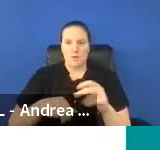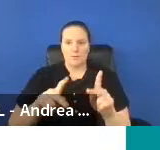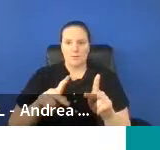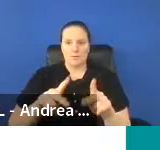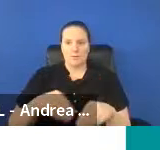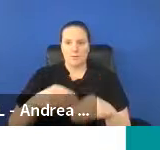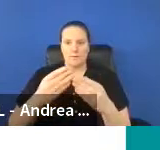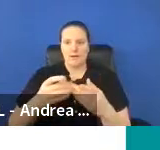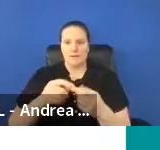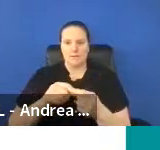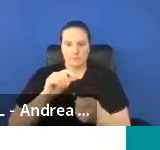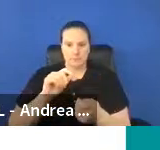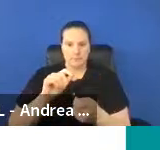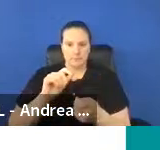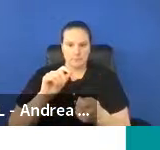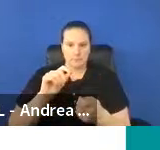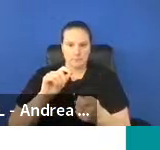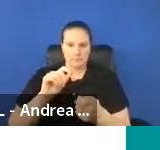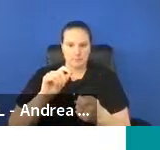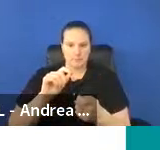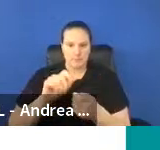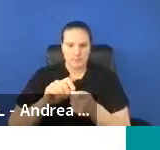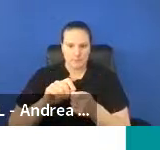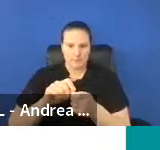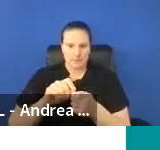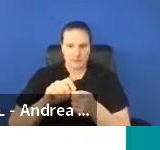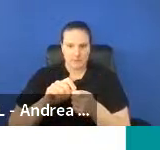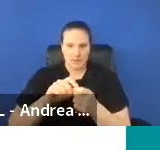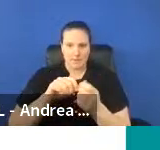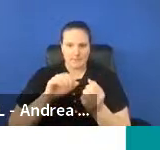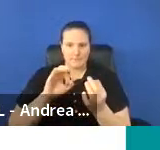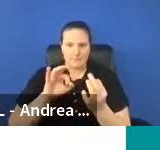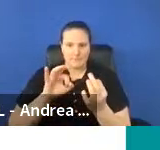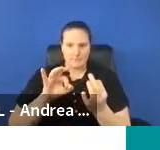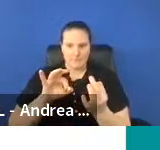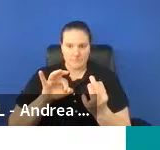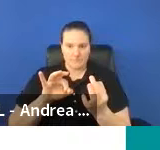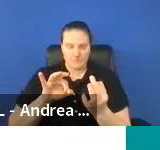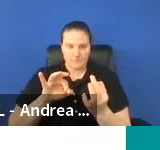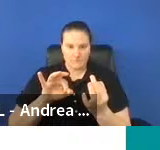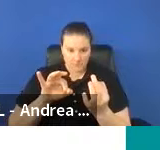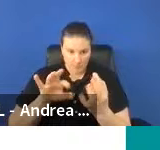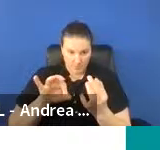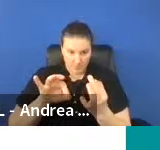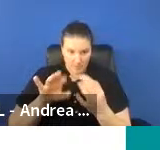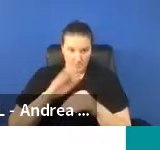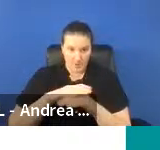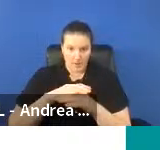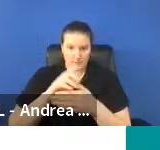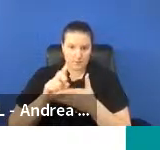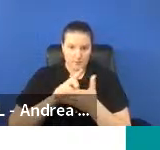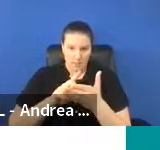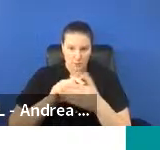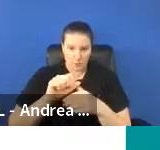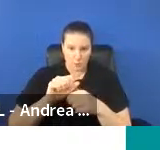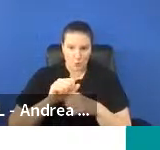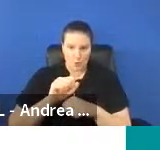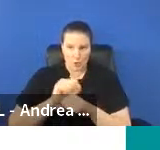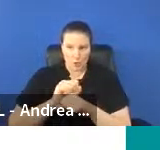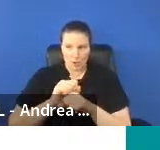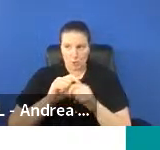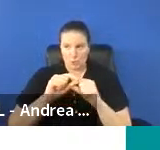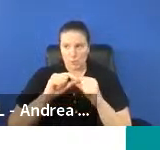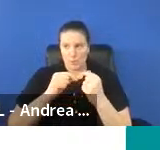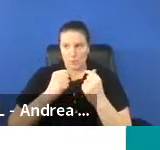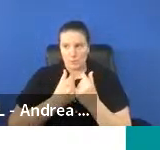provide specific like feedback on the specific design options in the community working group process, and more